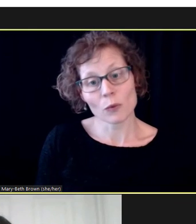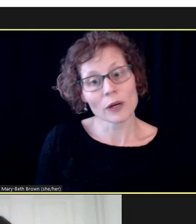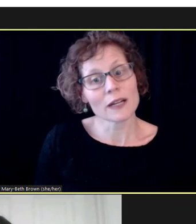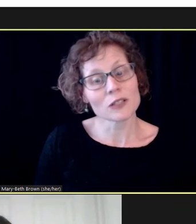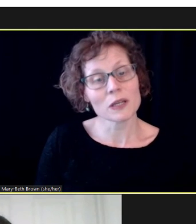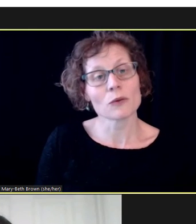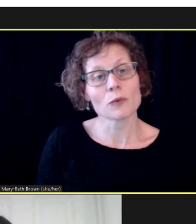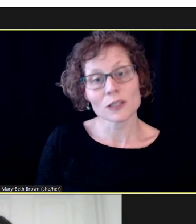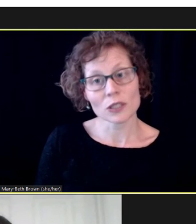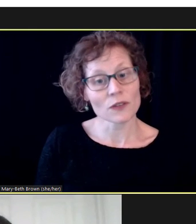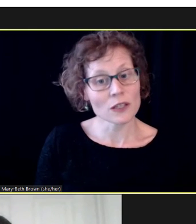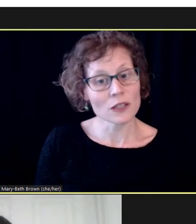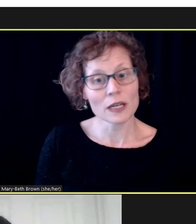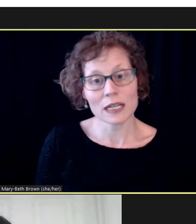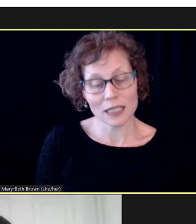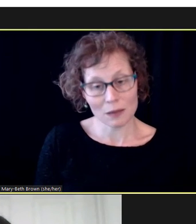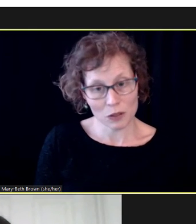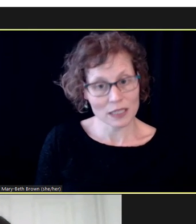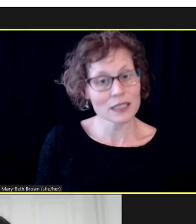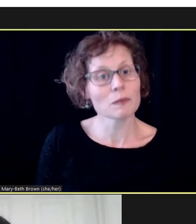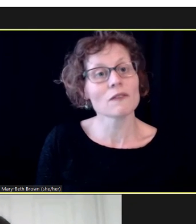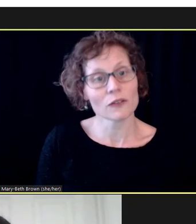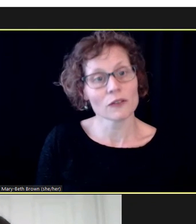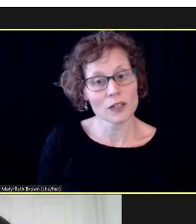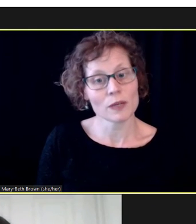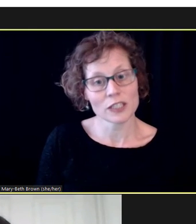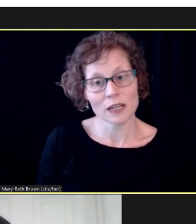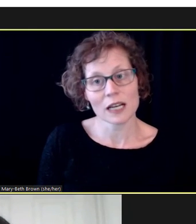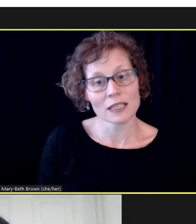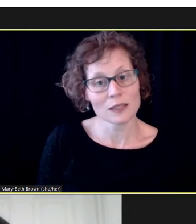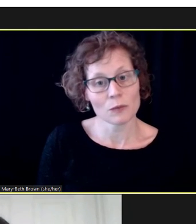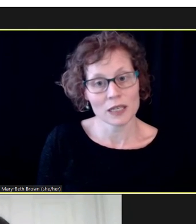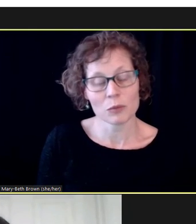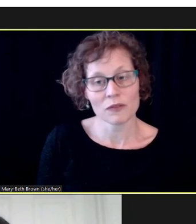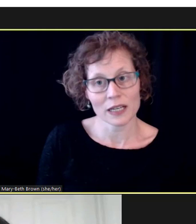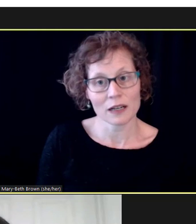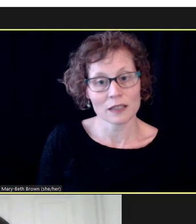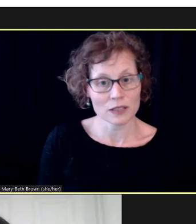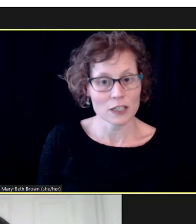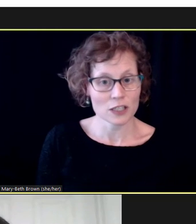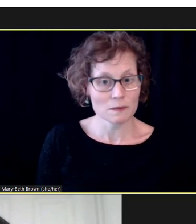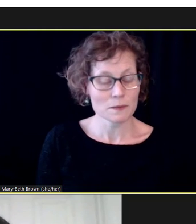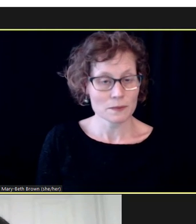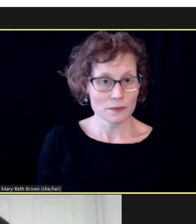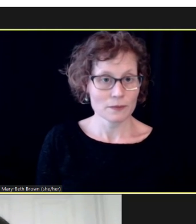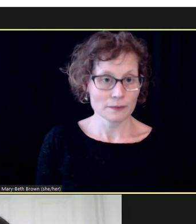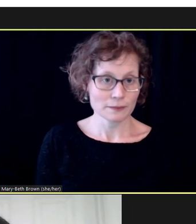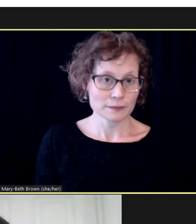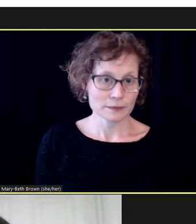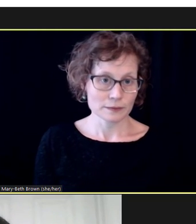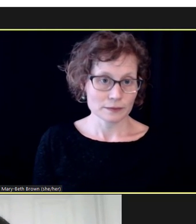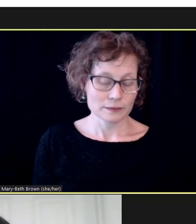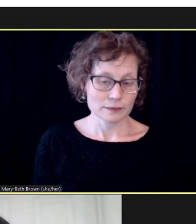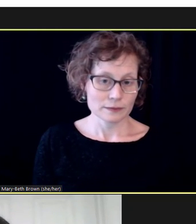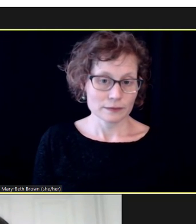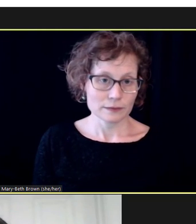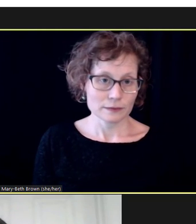And again, we're here to be a resource for you, and anytime you need something, feel free to reach out to us and we can provide consultation.